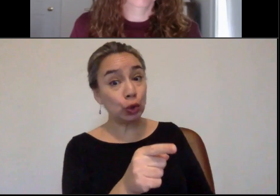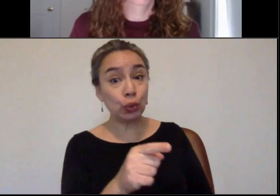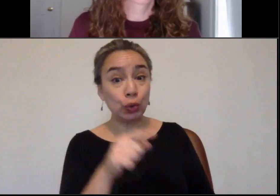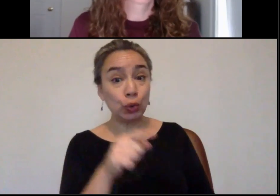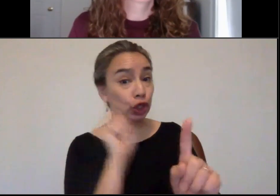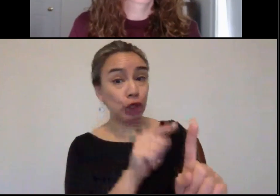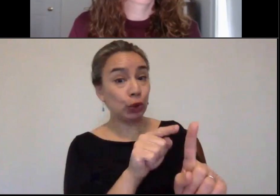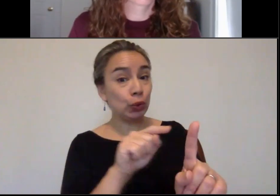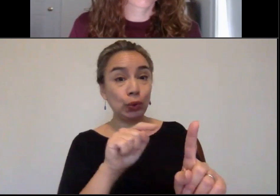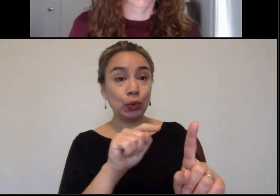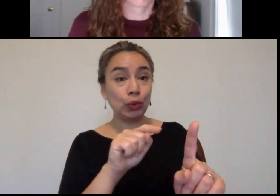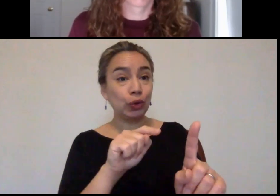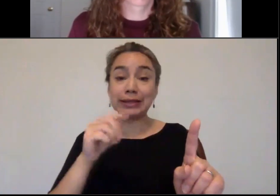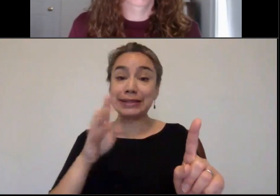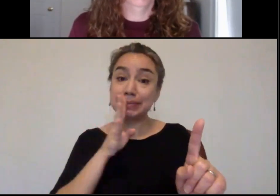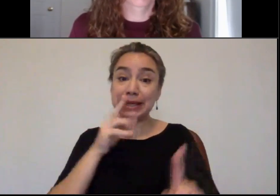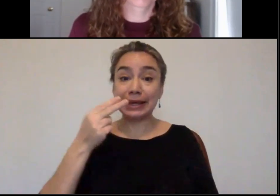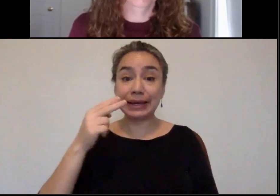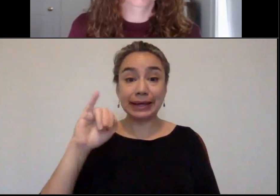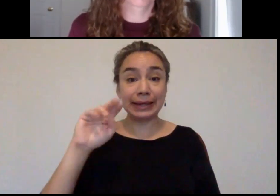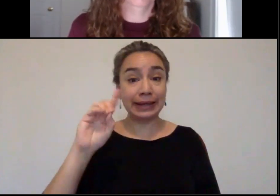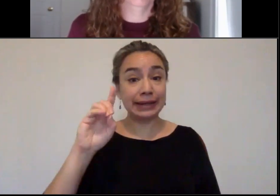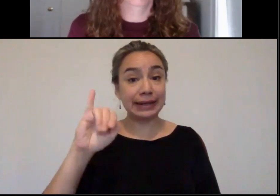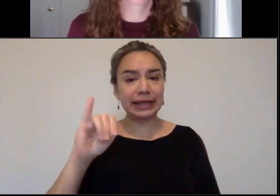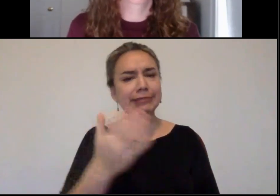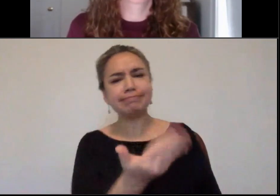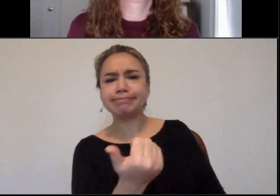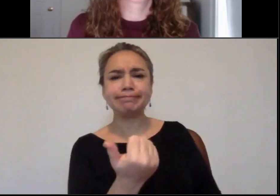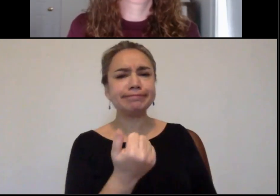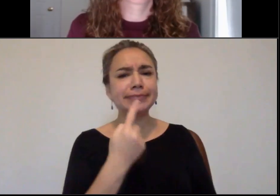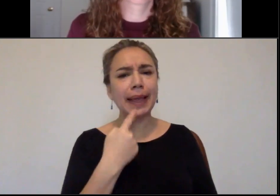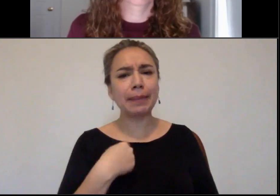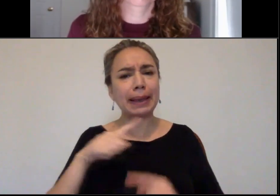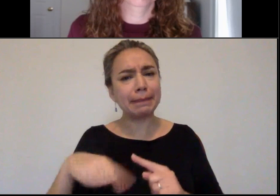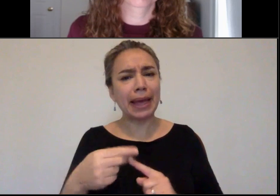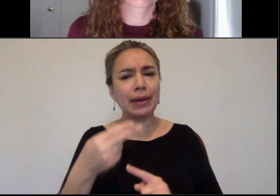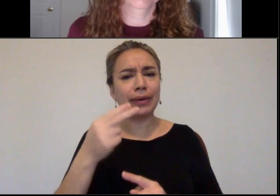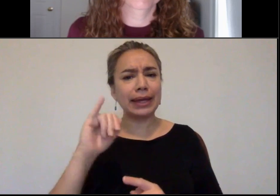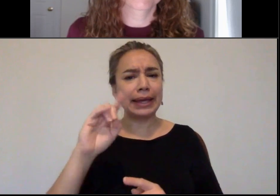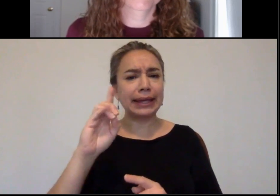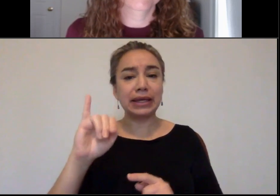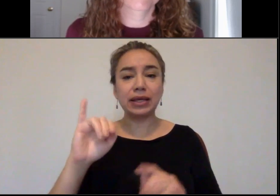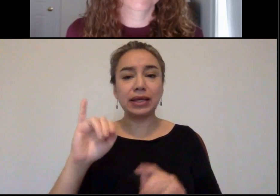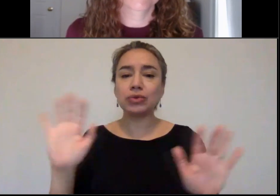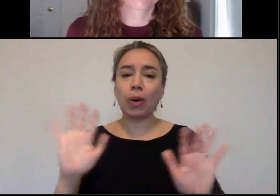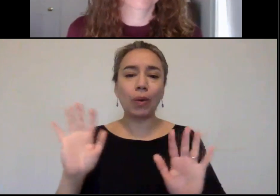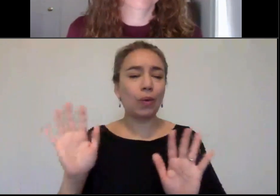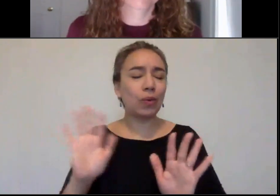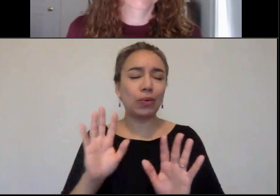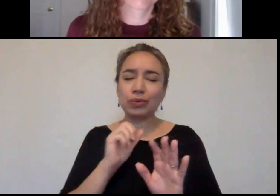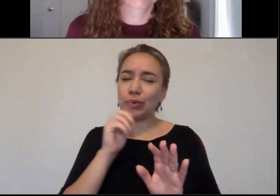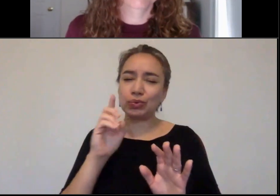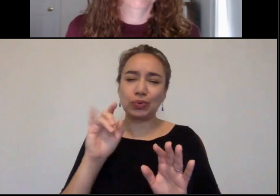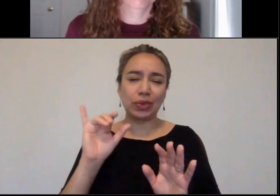the Hindi speaker, tell us about Hindi, but ask them to volunteer.